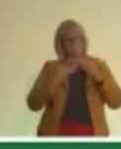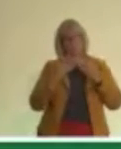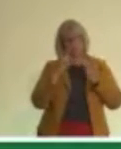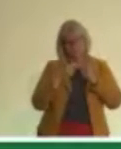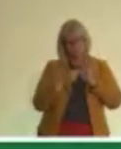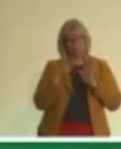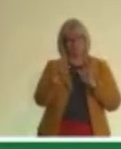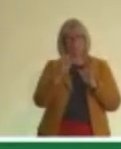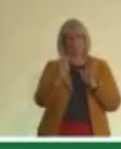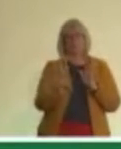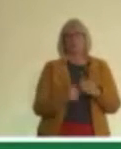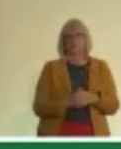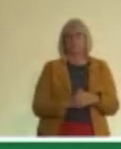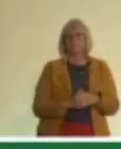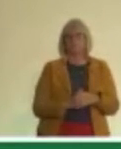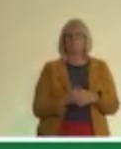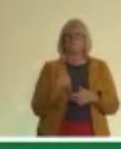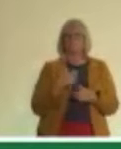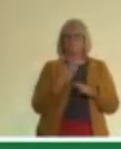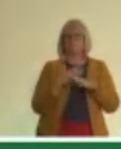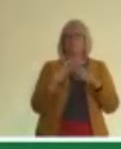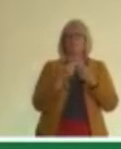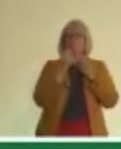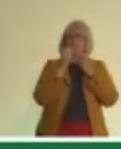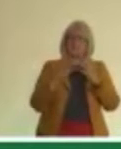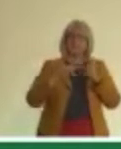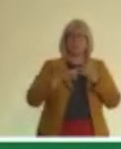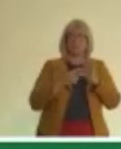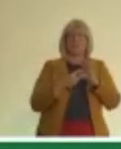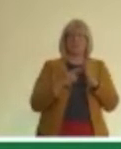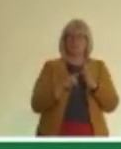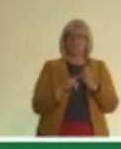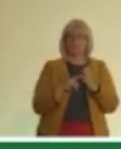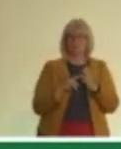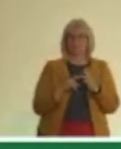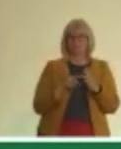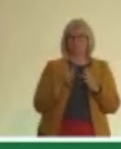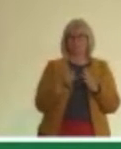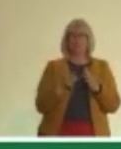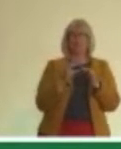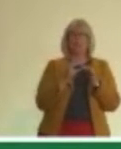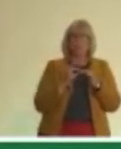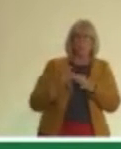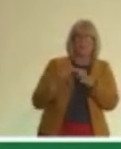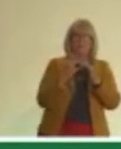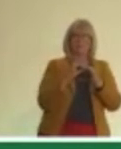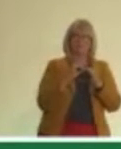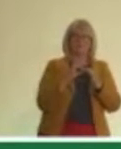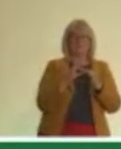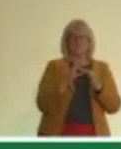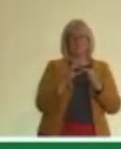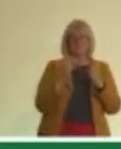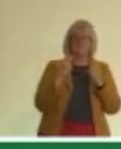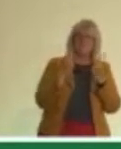organization. I was introduced to them by Matthew Hull from the Green Party Trade Union Group, and that is the United Voices of the World. This is a